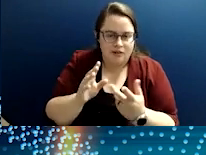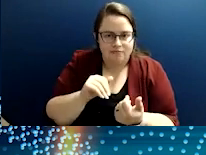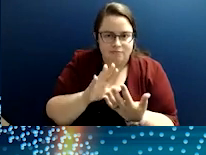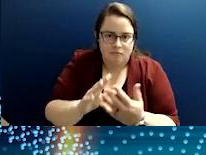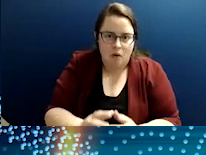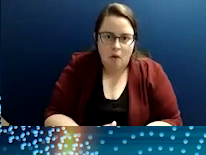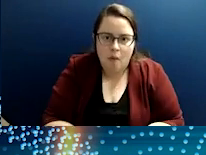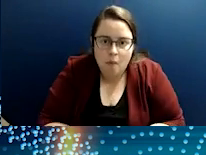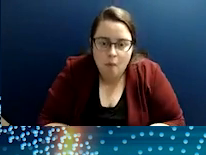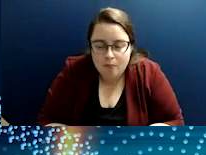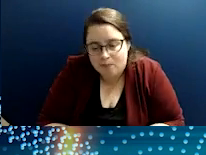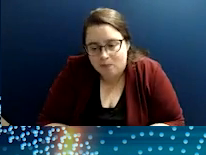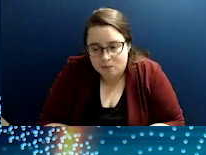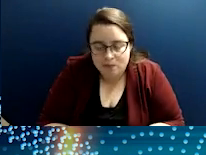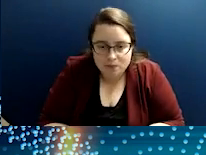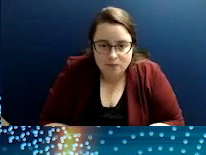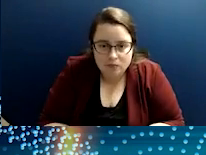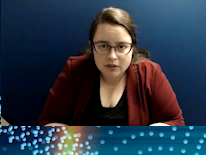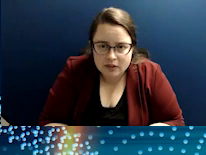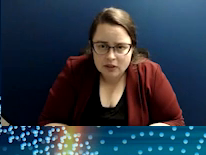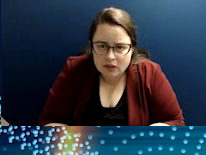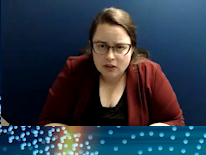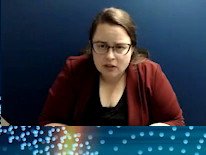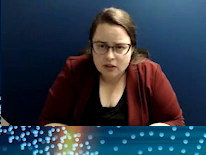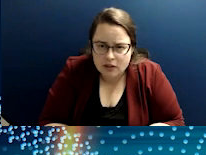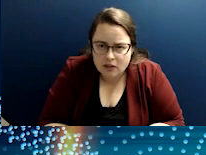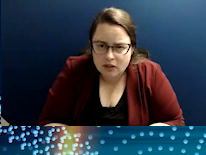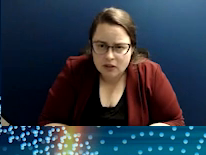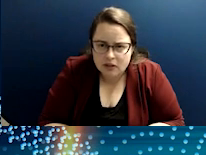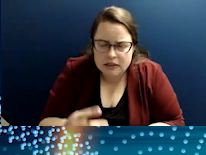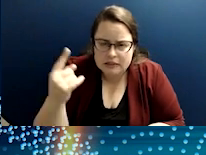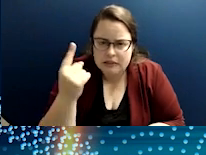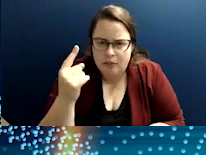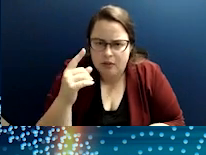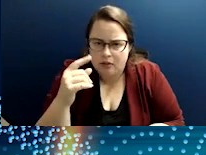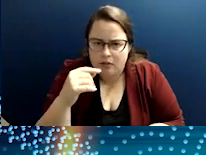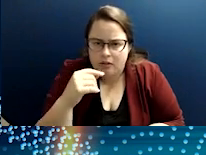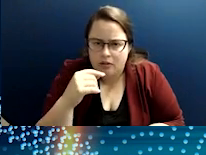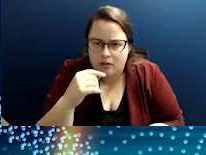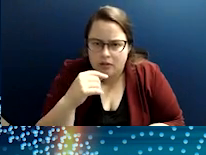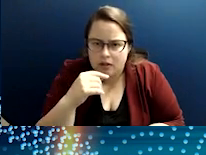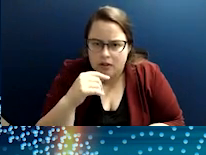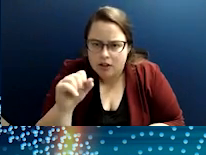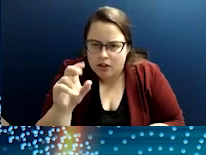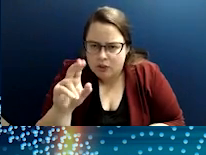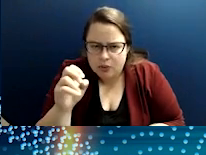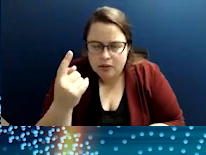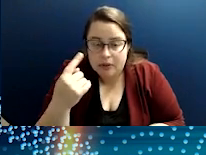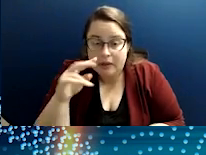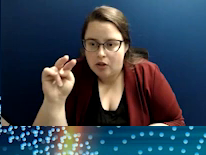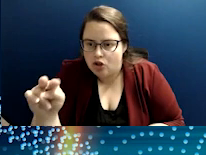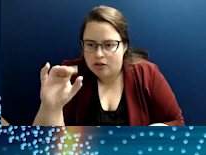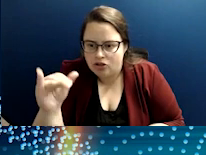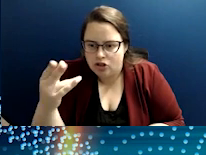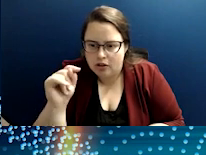All right. Oh. You can just monitor the chat right there. You can just right there know. Okay,